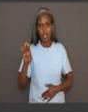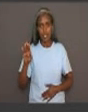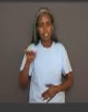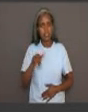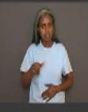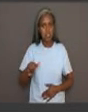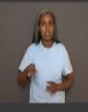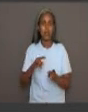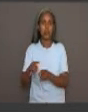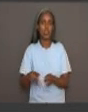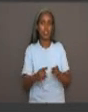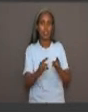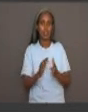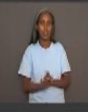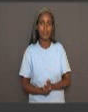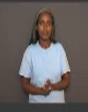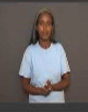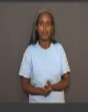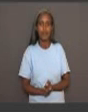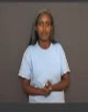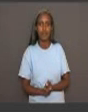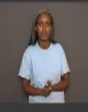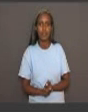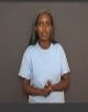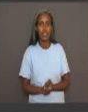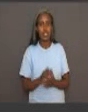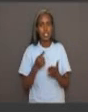of vector b in the same way.